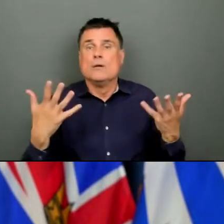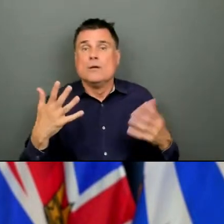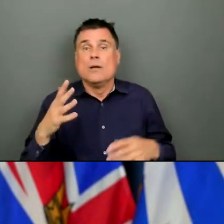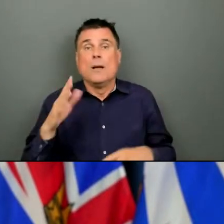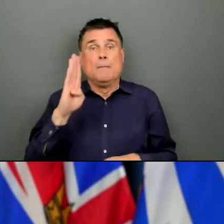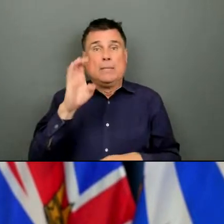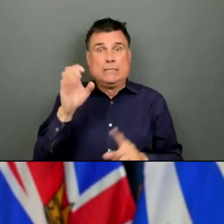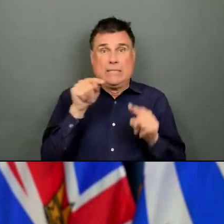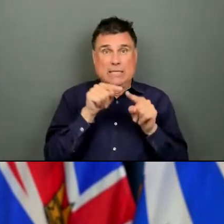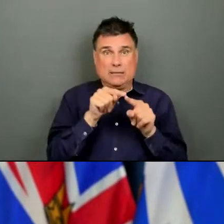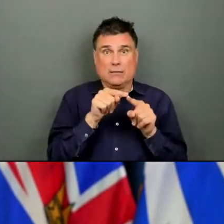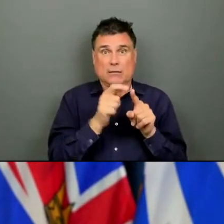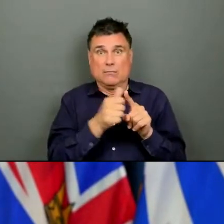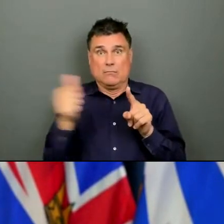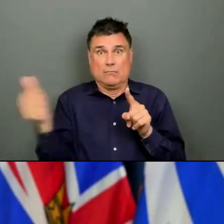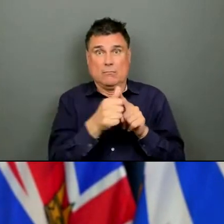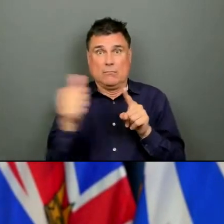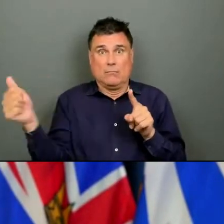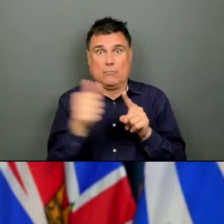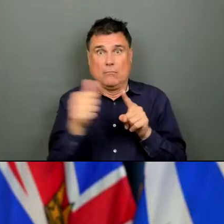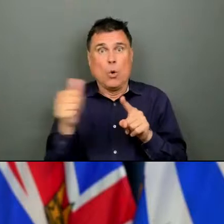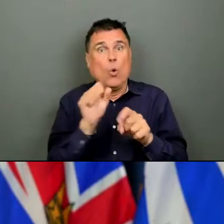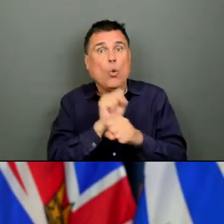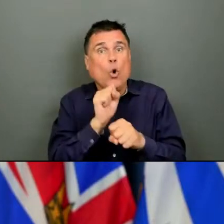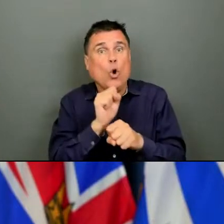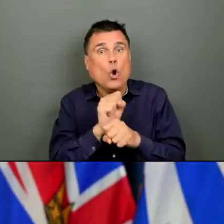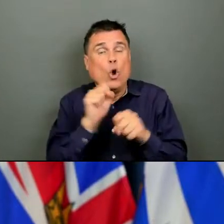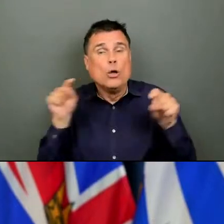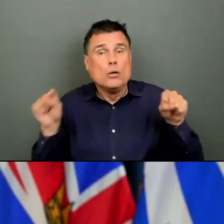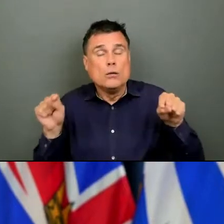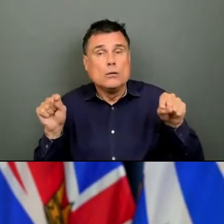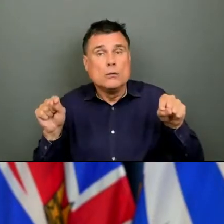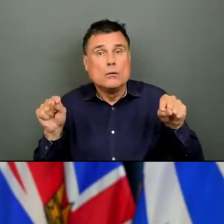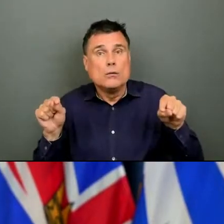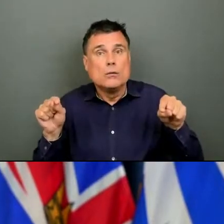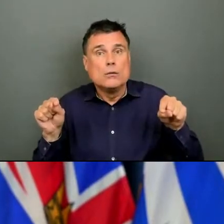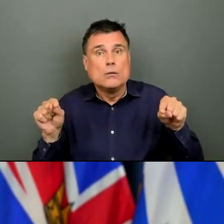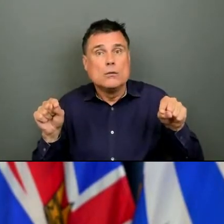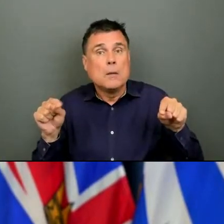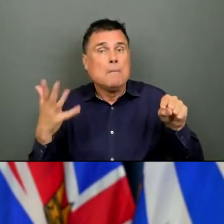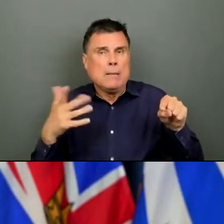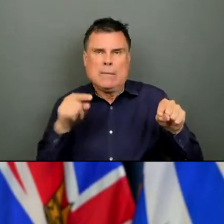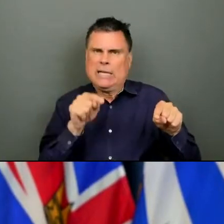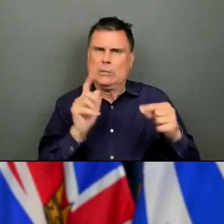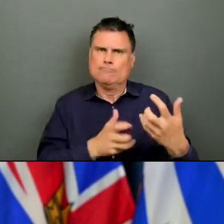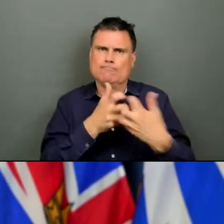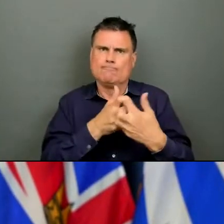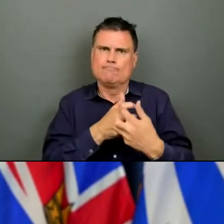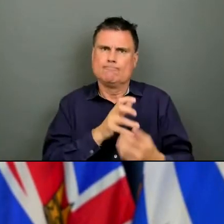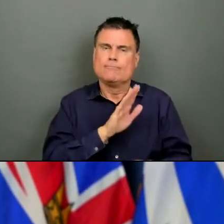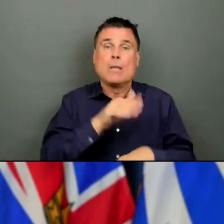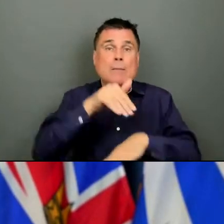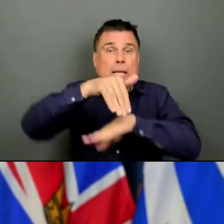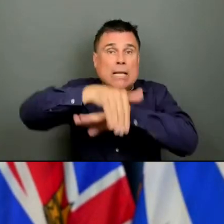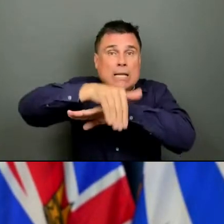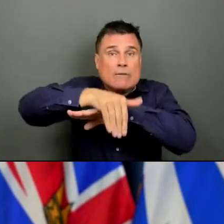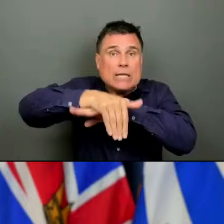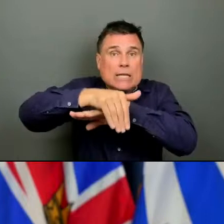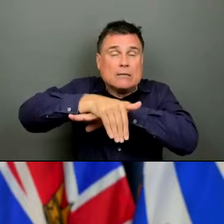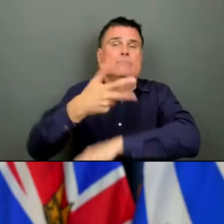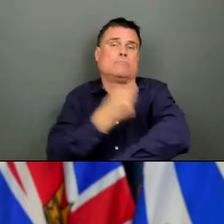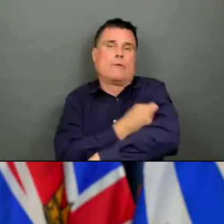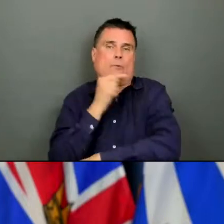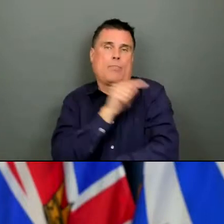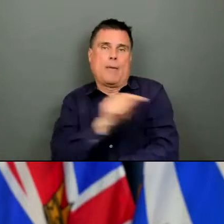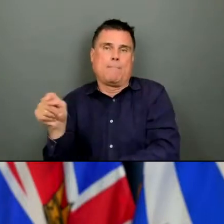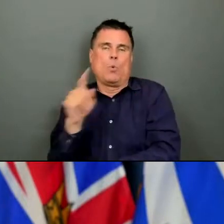work, especially in the cases that do into Vancouver, there may be a need to do more in the evening. So we're looking at those kind of